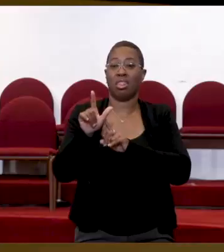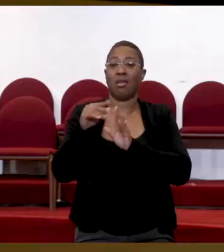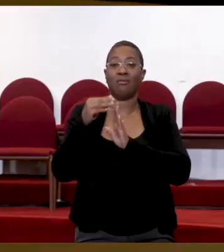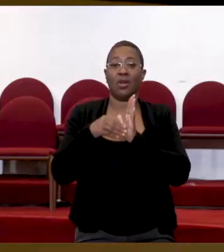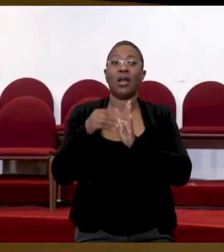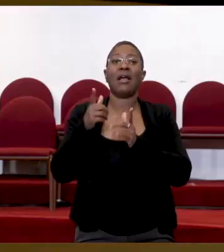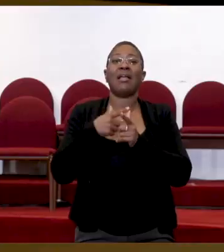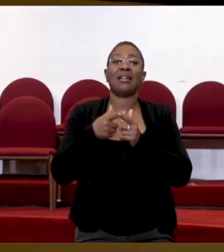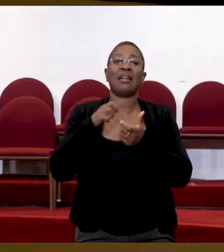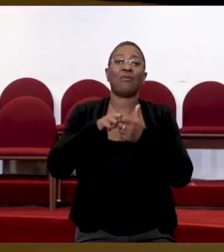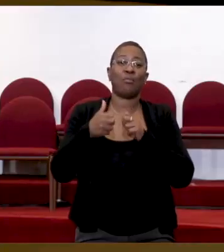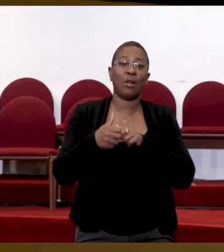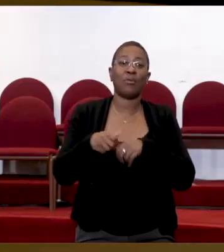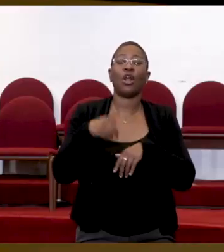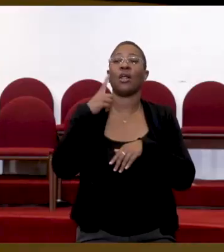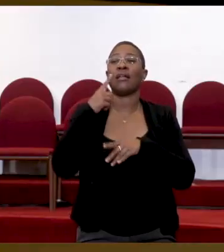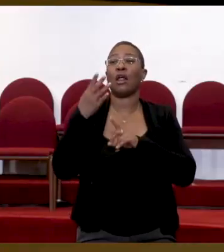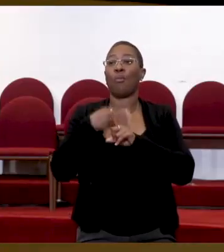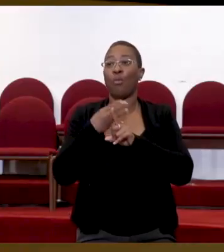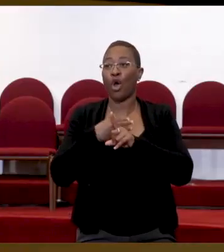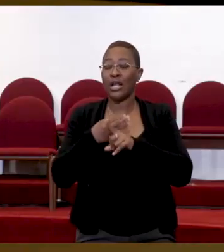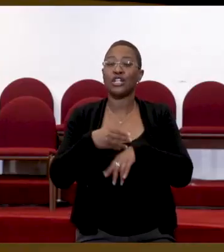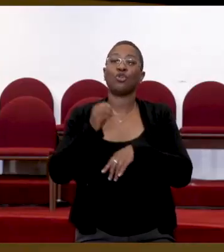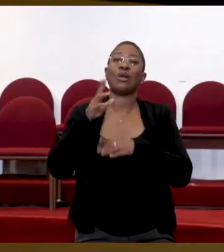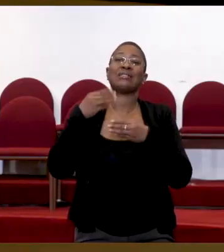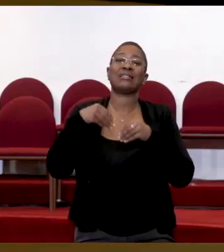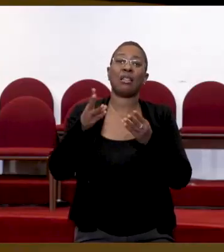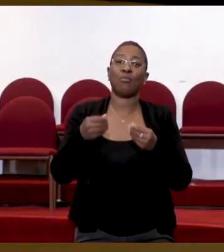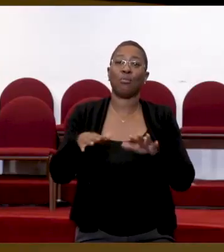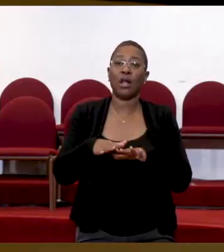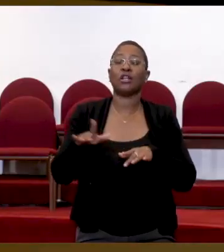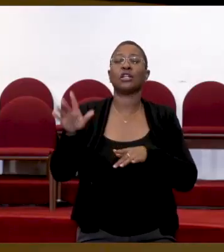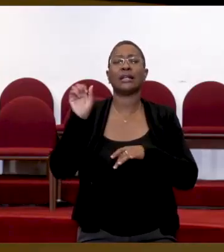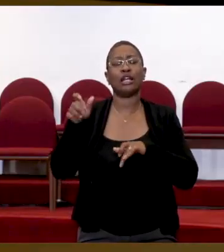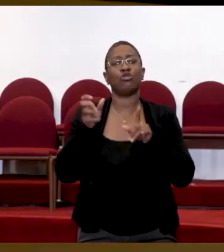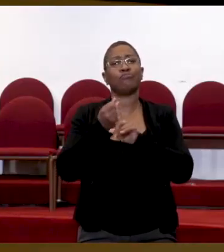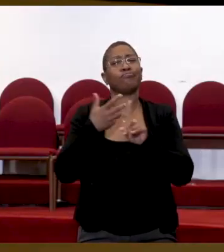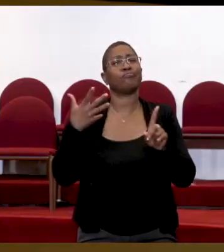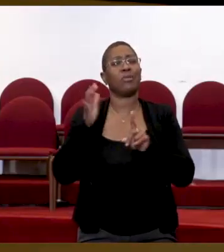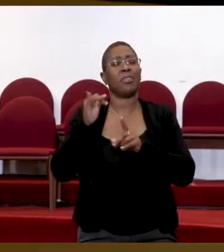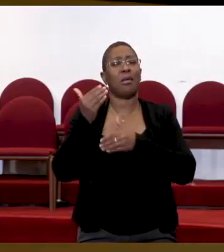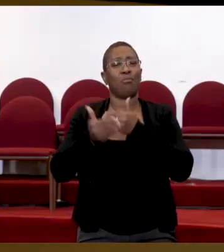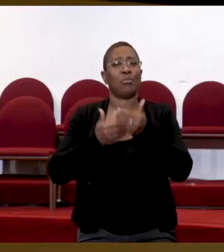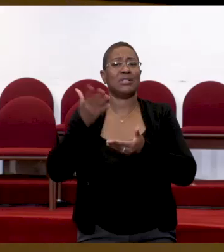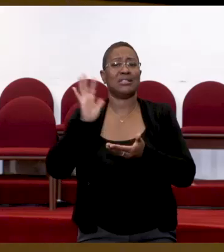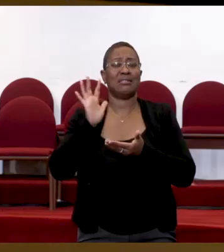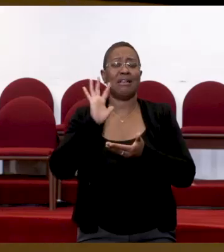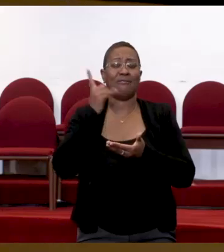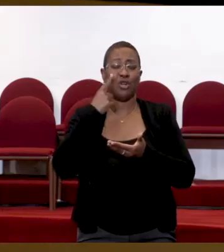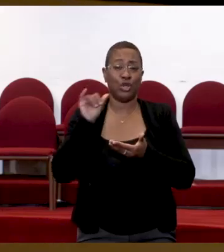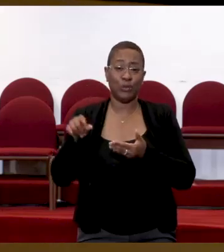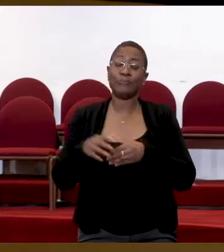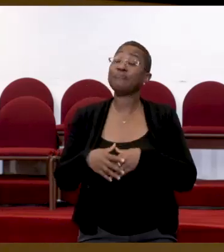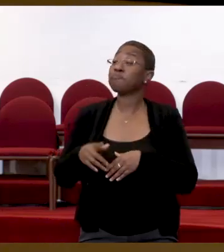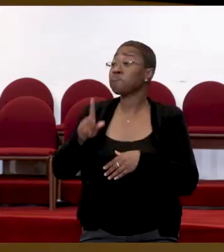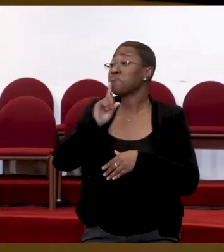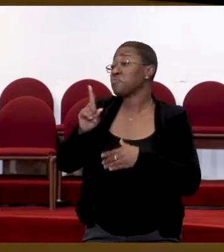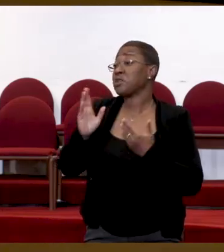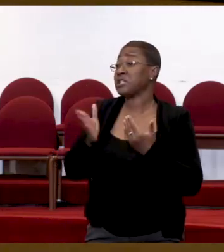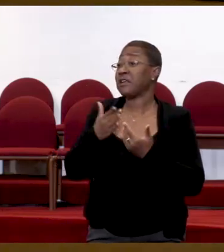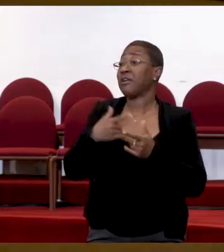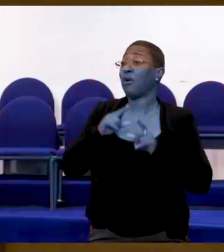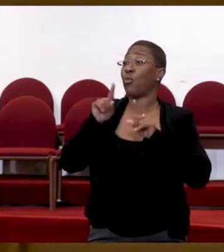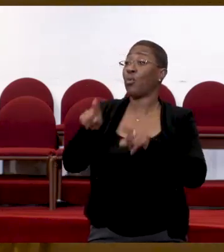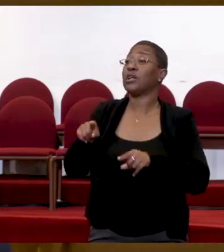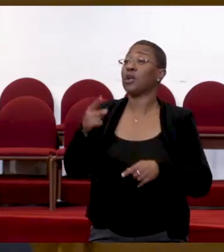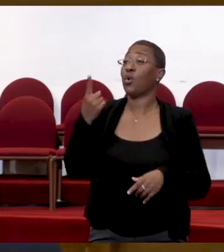getting mortgages, selling your property. But will you talk to folks about what that process was like? It was very easy. I went to one of